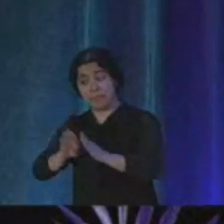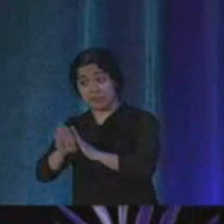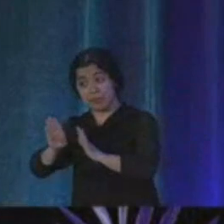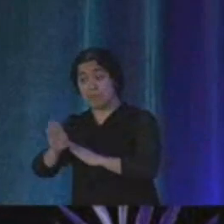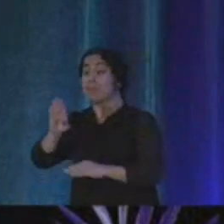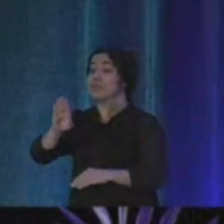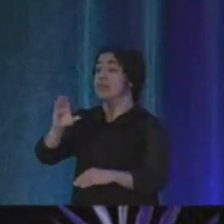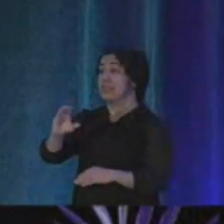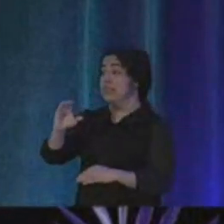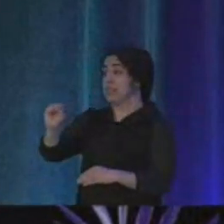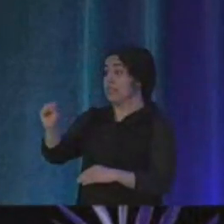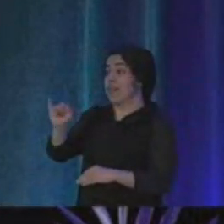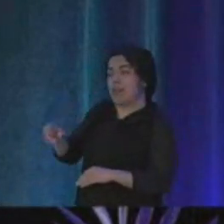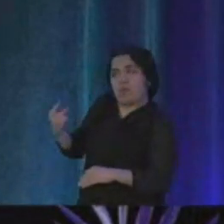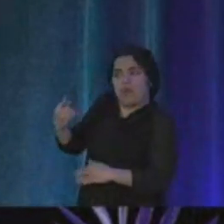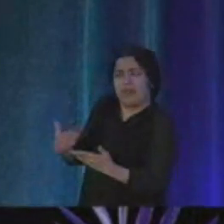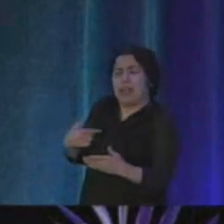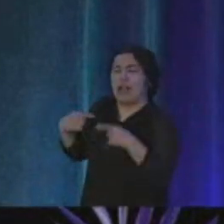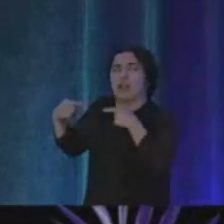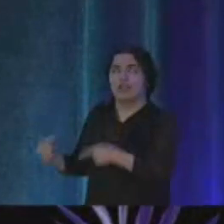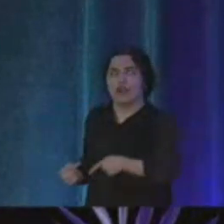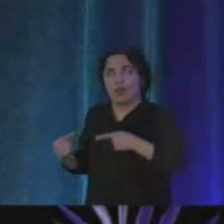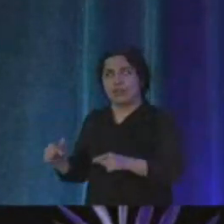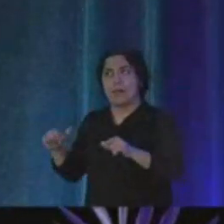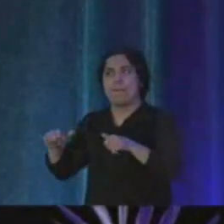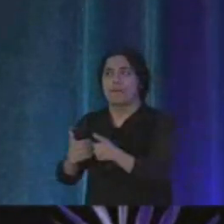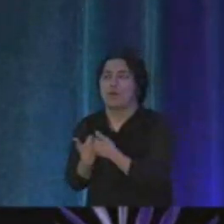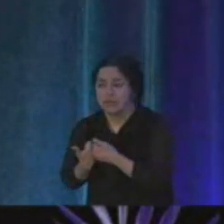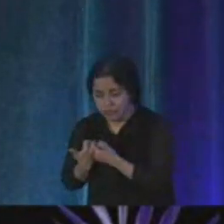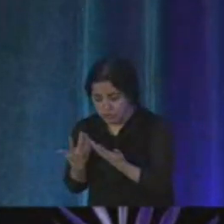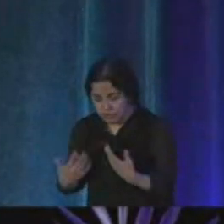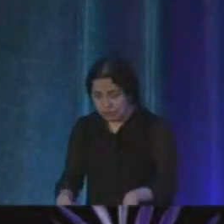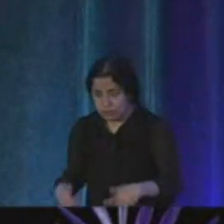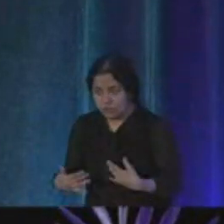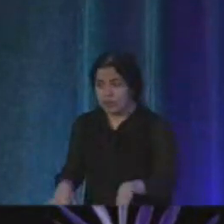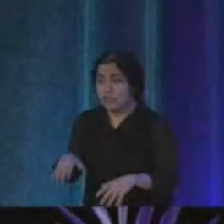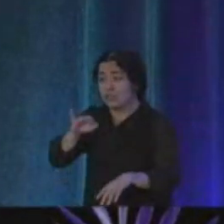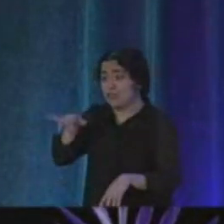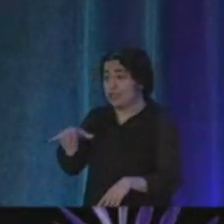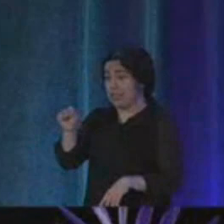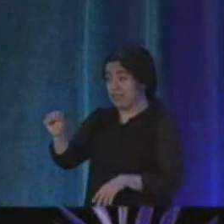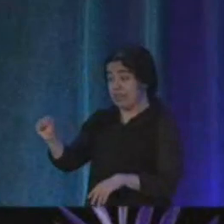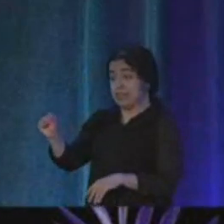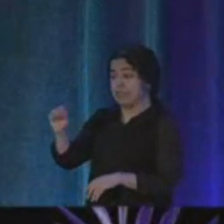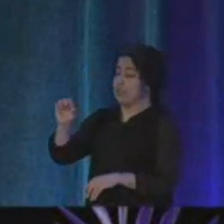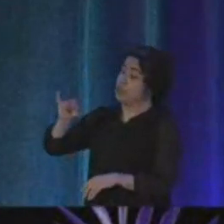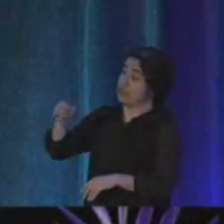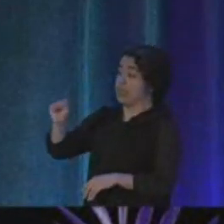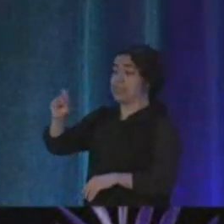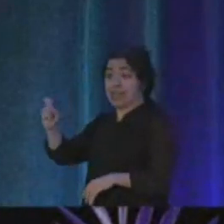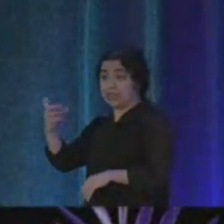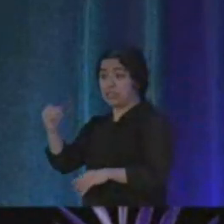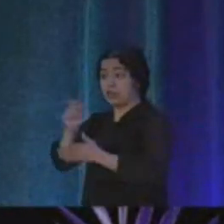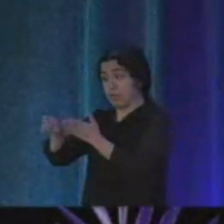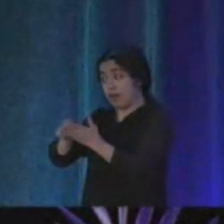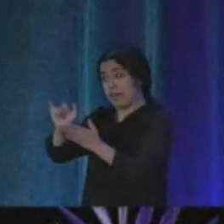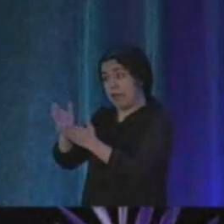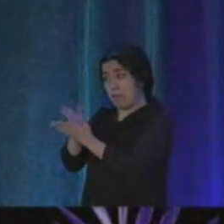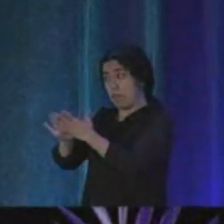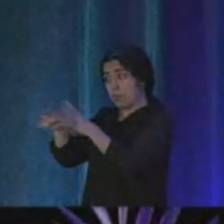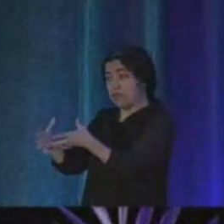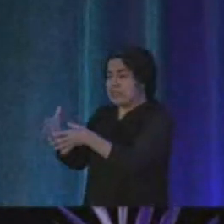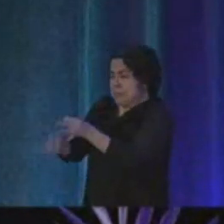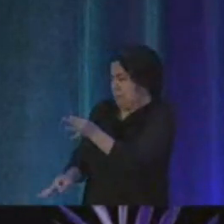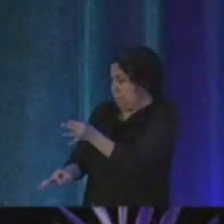honestly one of the things that I struggle with the most. The JSX and writing that portion of it is pretty simple,